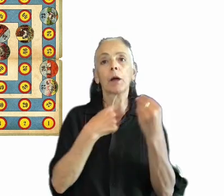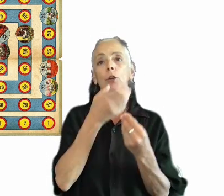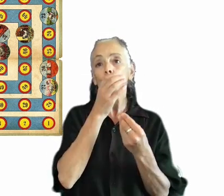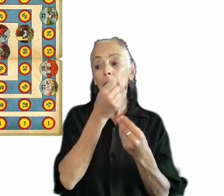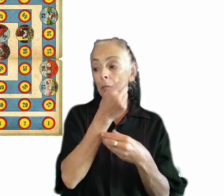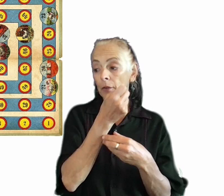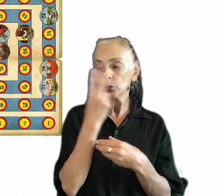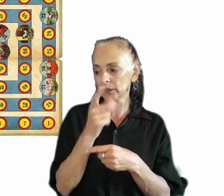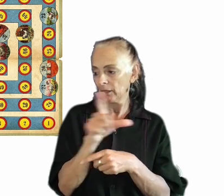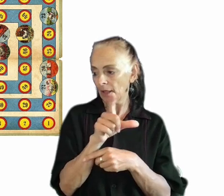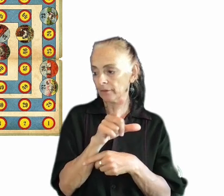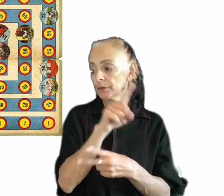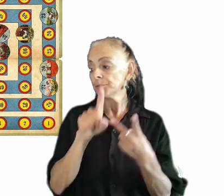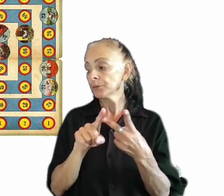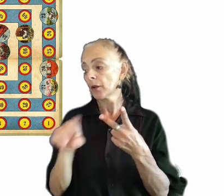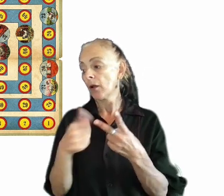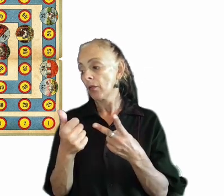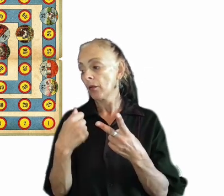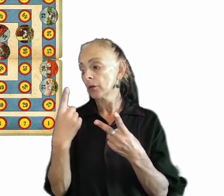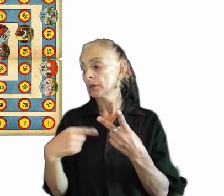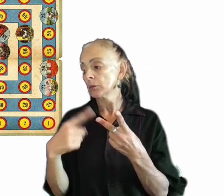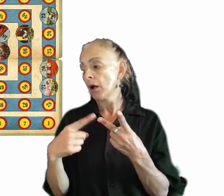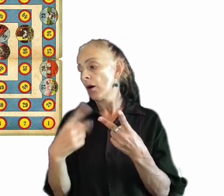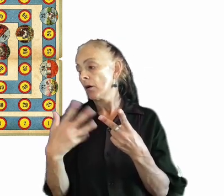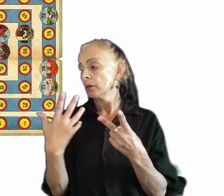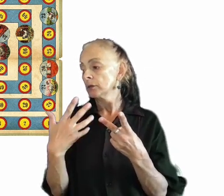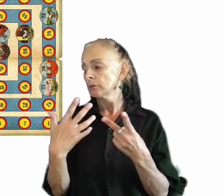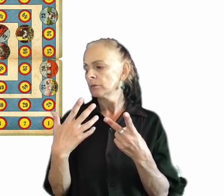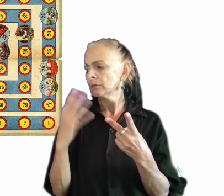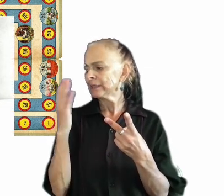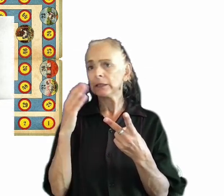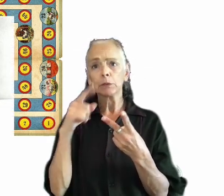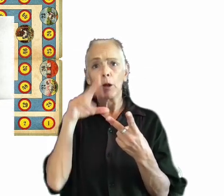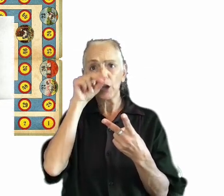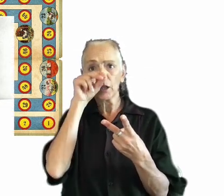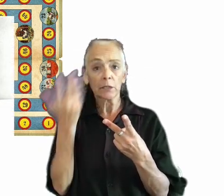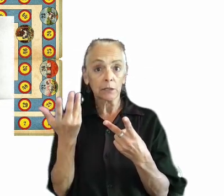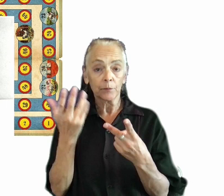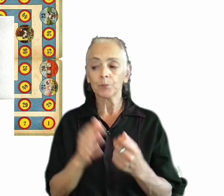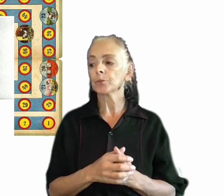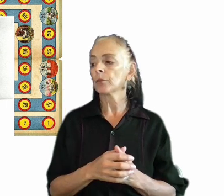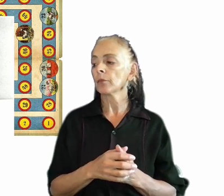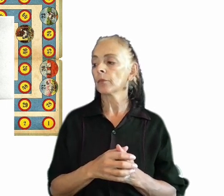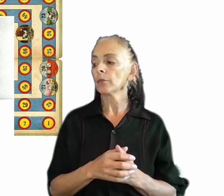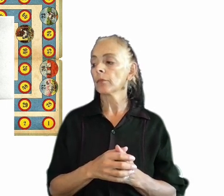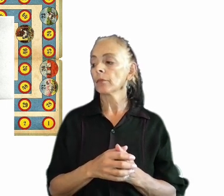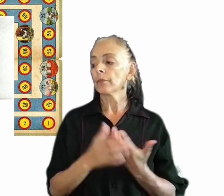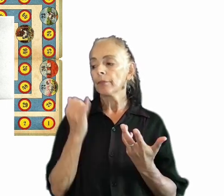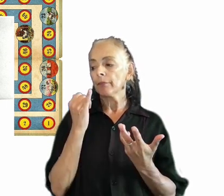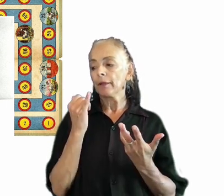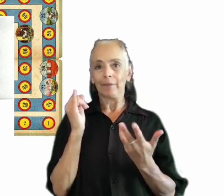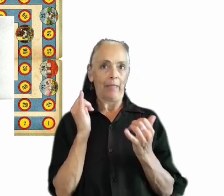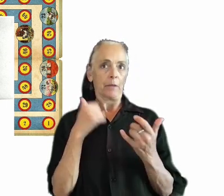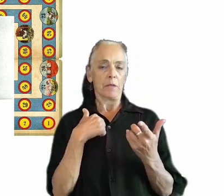as you see on the left here and one is about looks like it's about ducks so if you were like me in the past you would